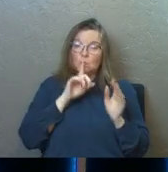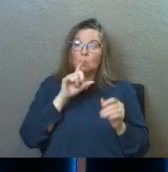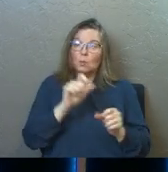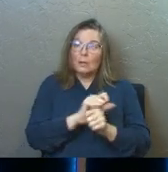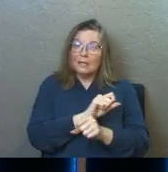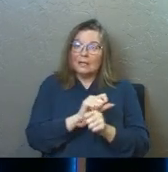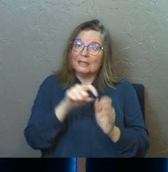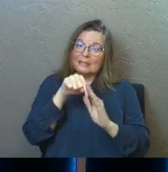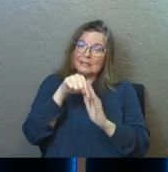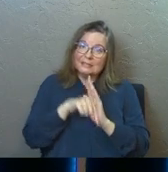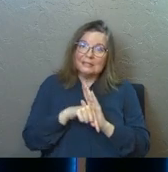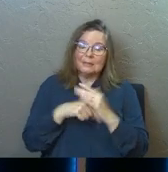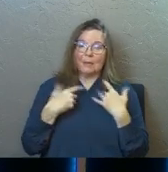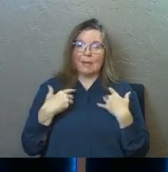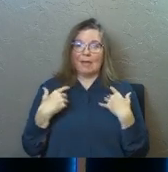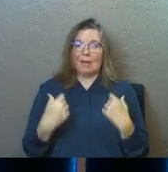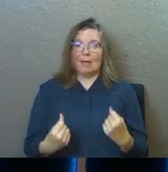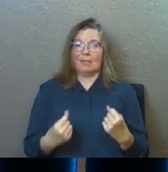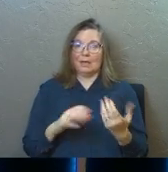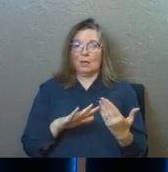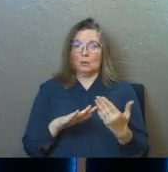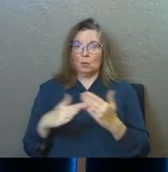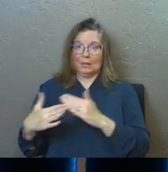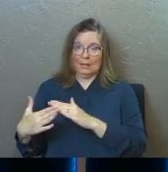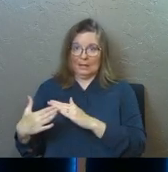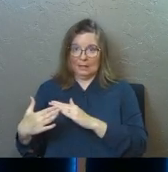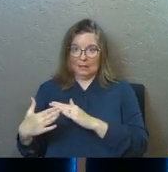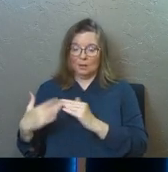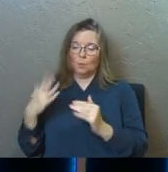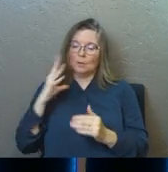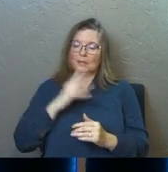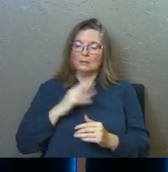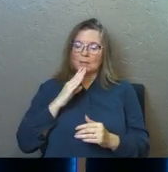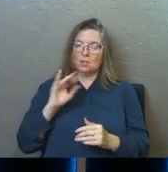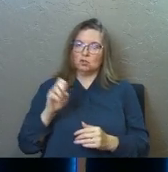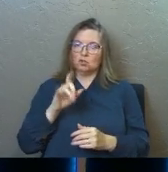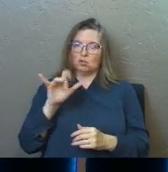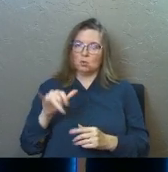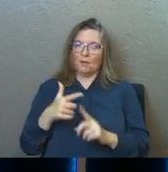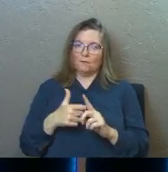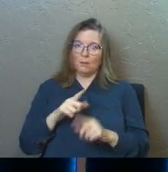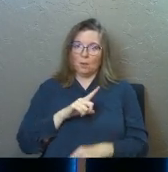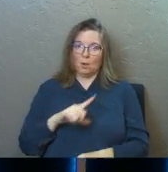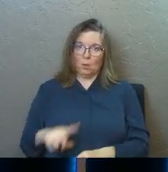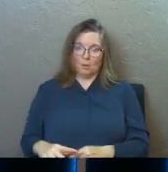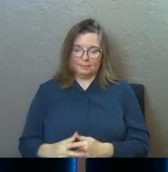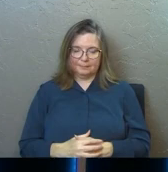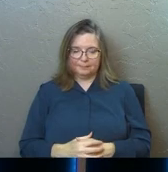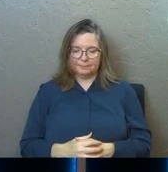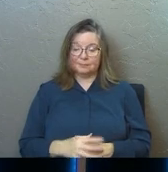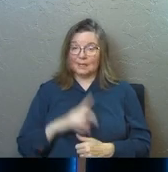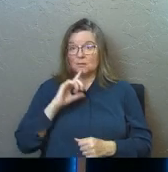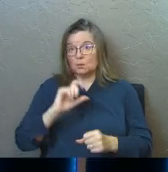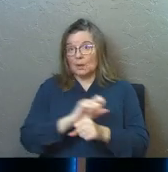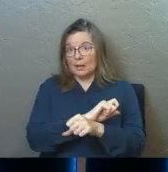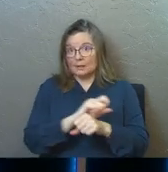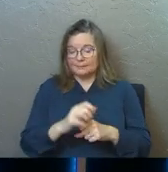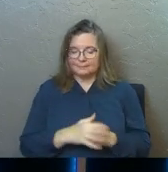real, deep, healthy community, we experience joy from the Lord. It's the